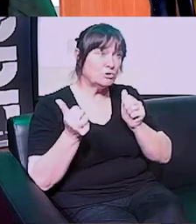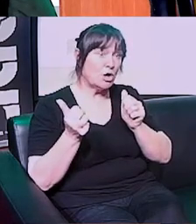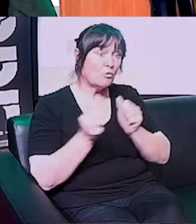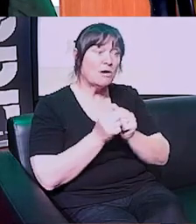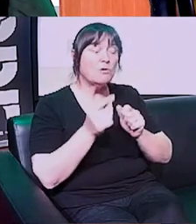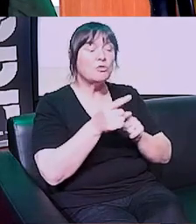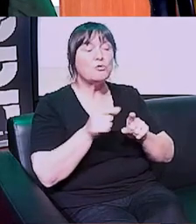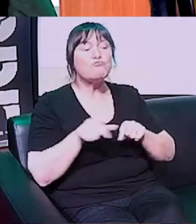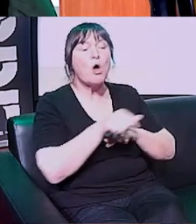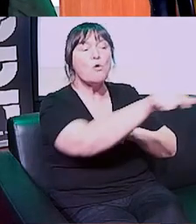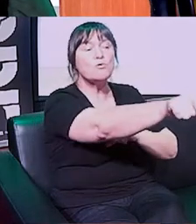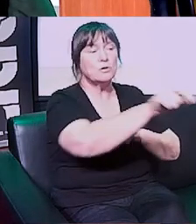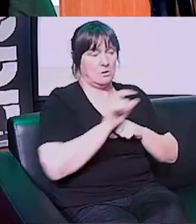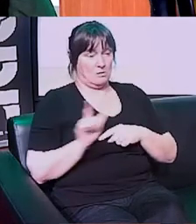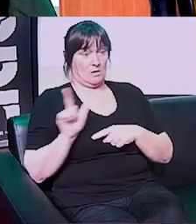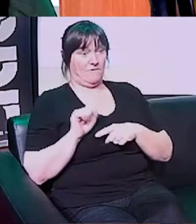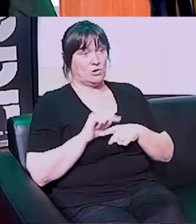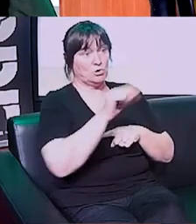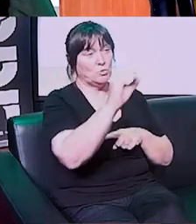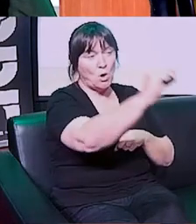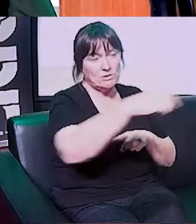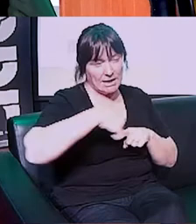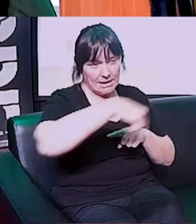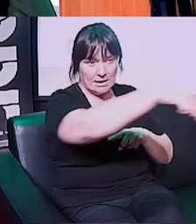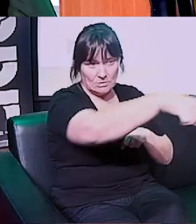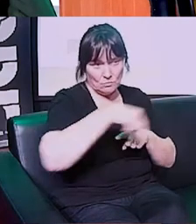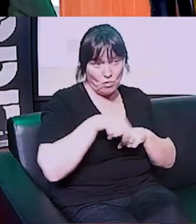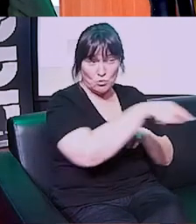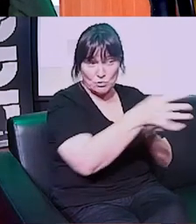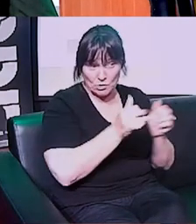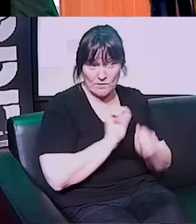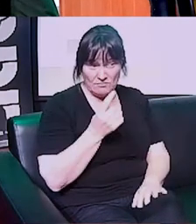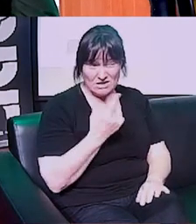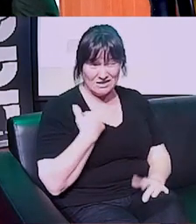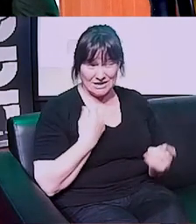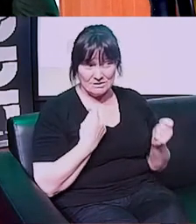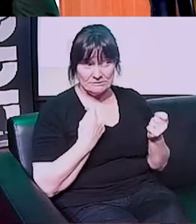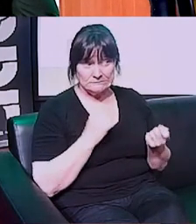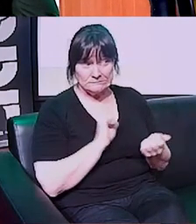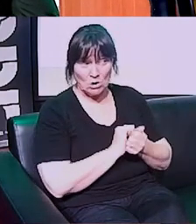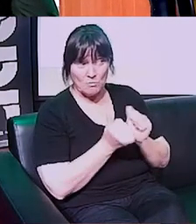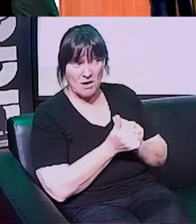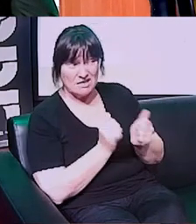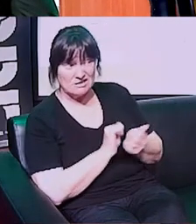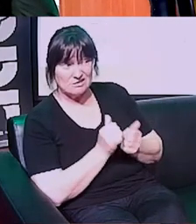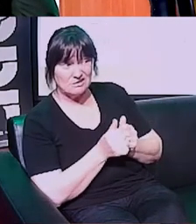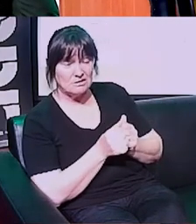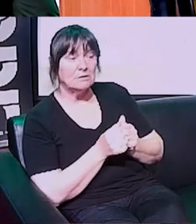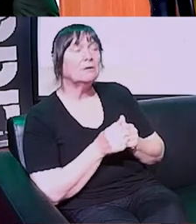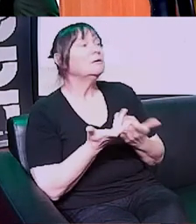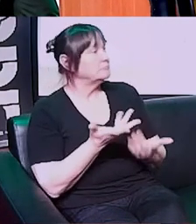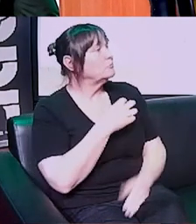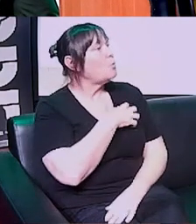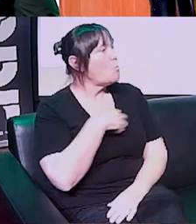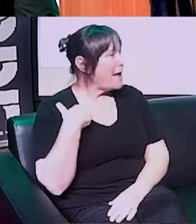and have sort of, you've compromised on that one and allowed it to go through. Well, you know, Parliament is a